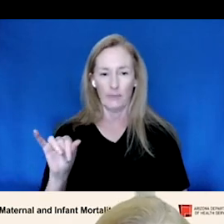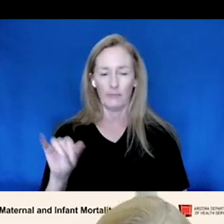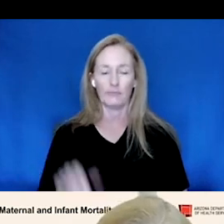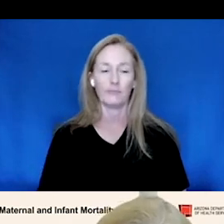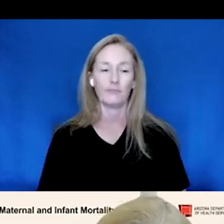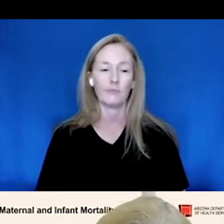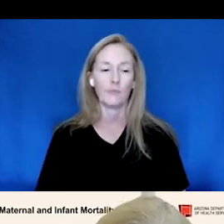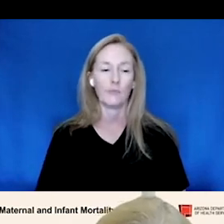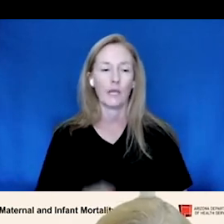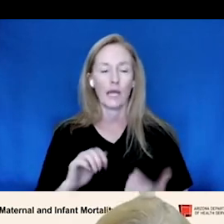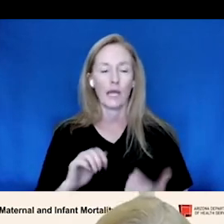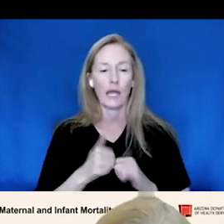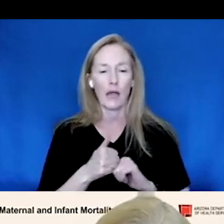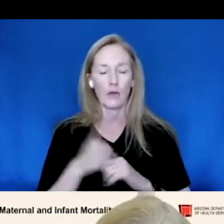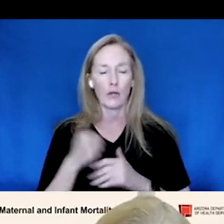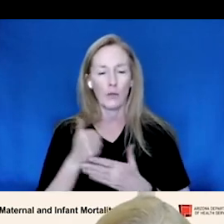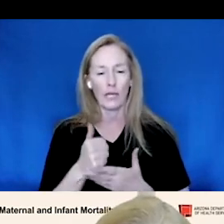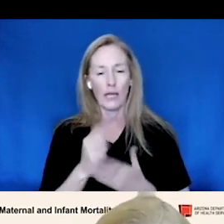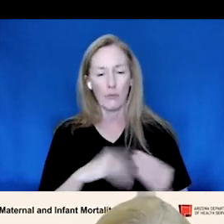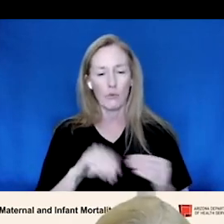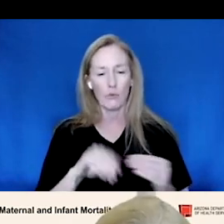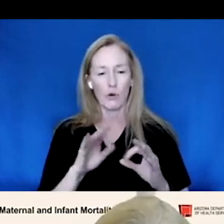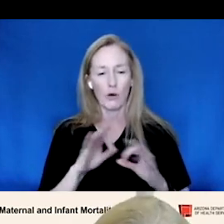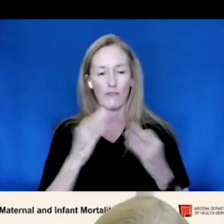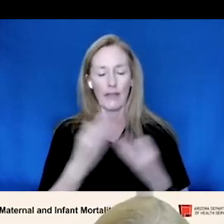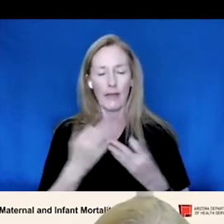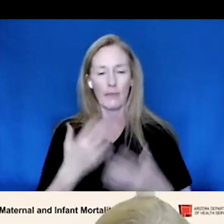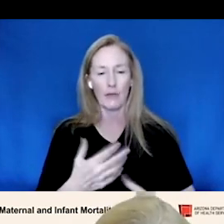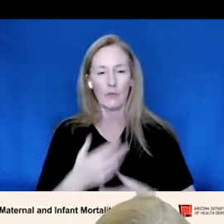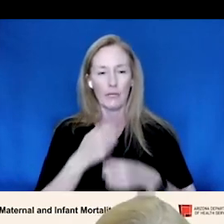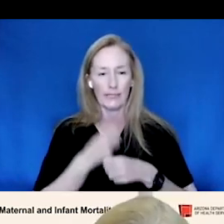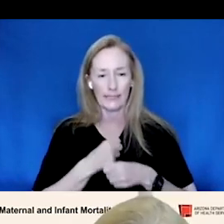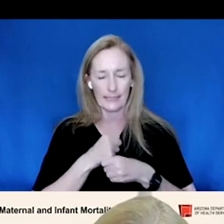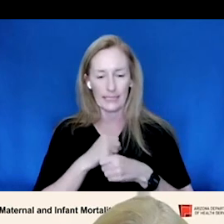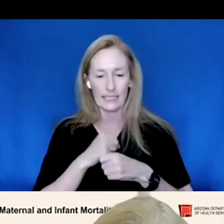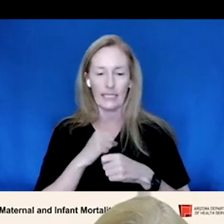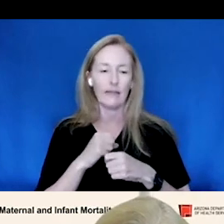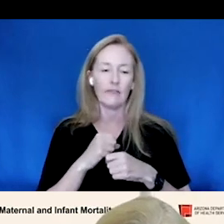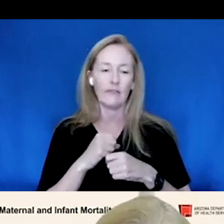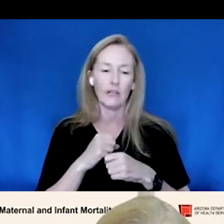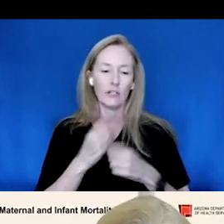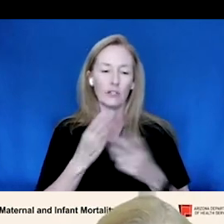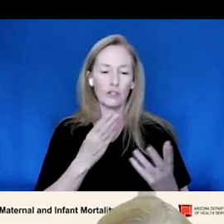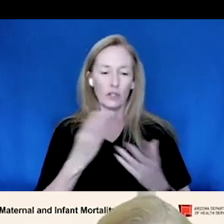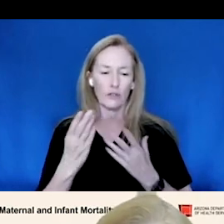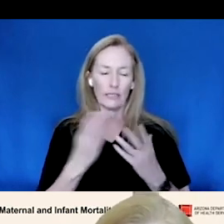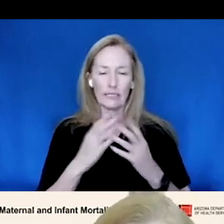receive home visiting services like those provided in South Phoenix Healthy Start?